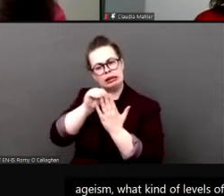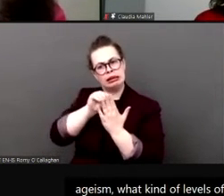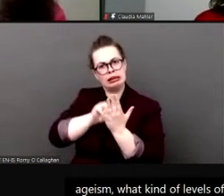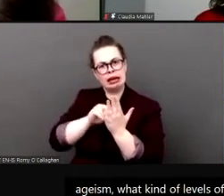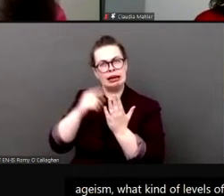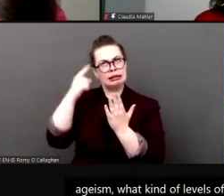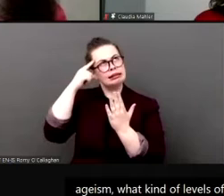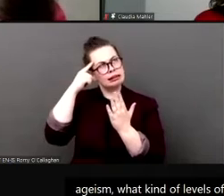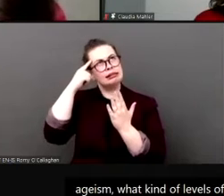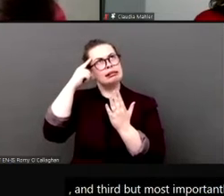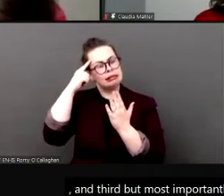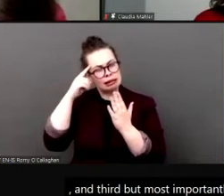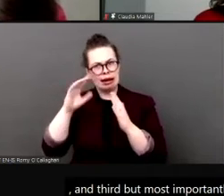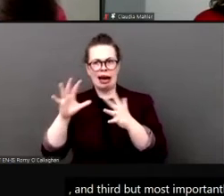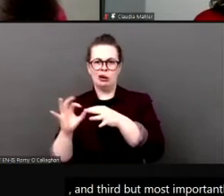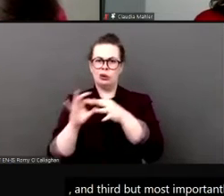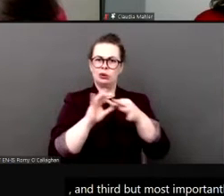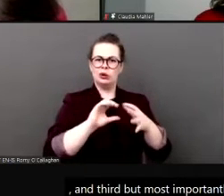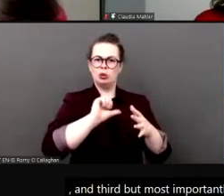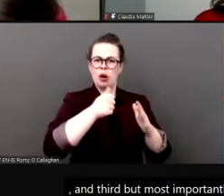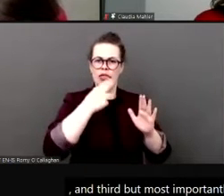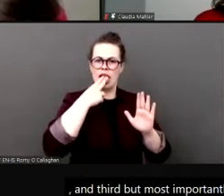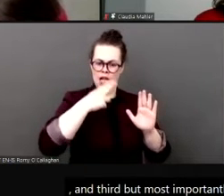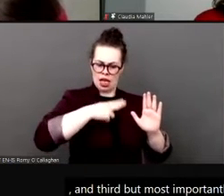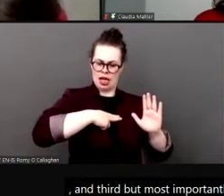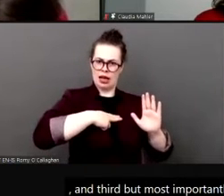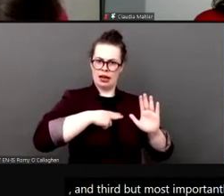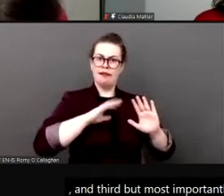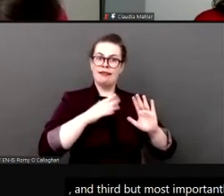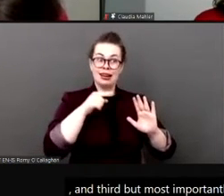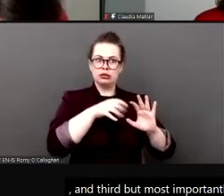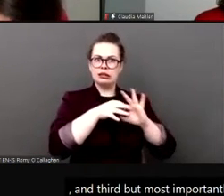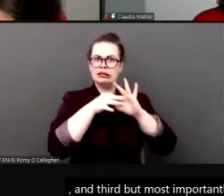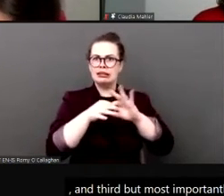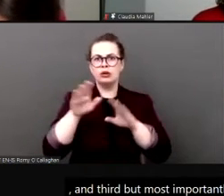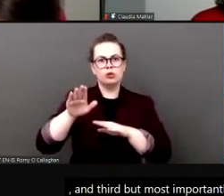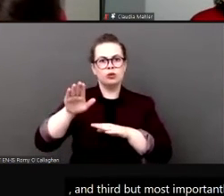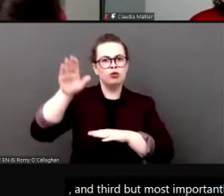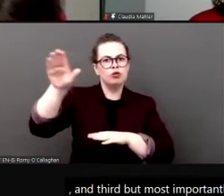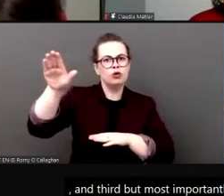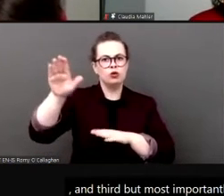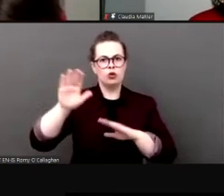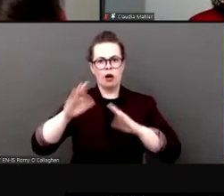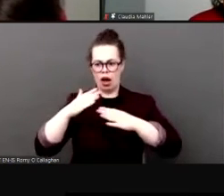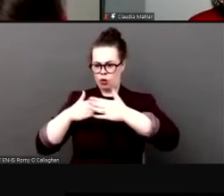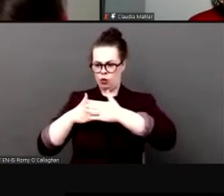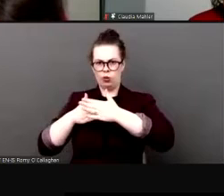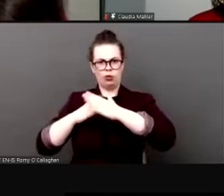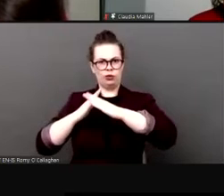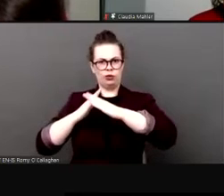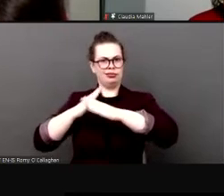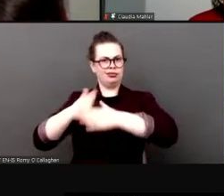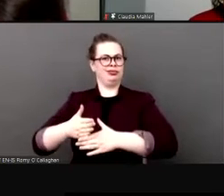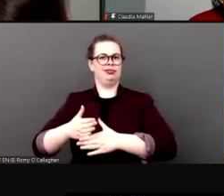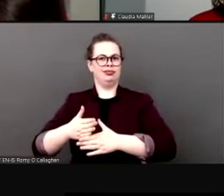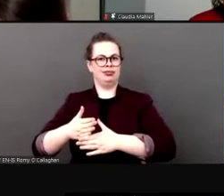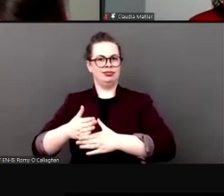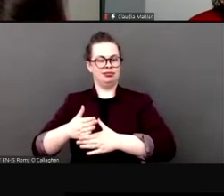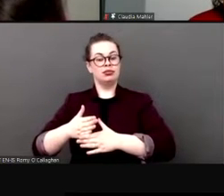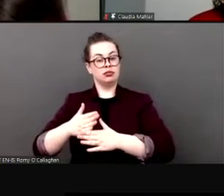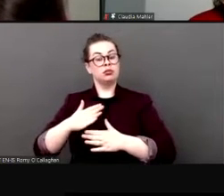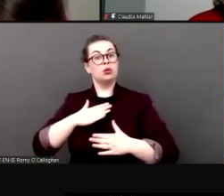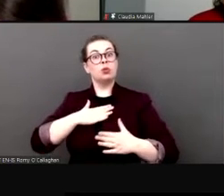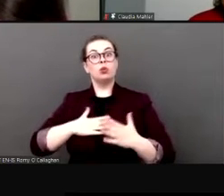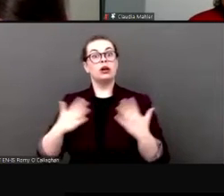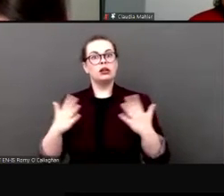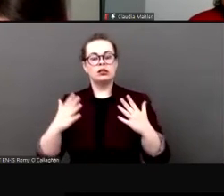solutions across the life course, across identities, that's actually of service to states as well as to